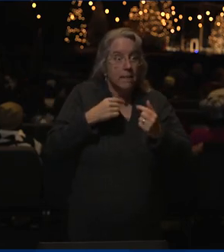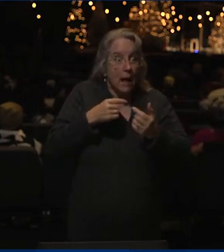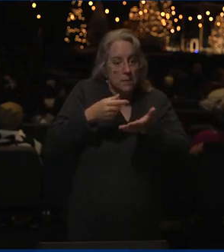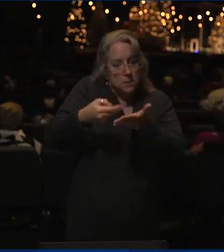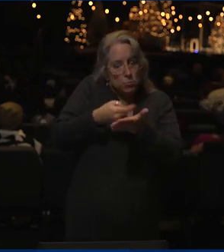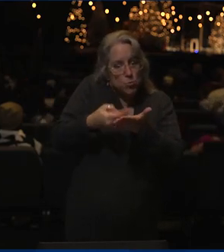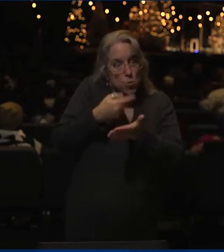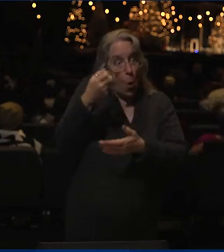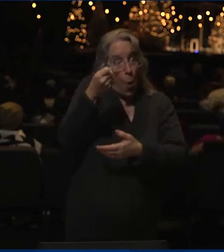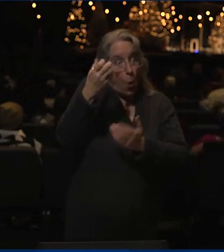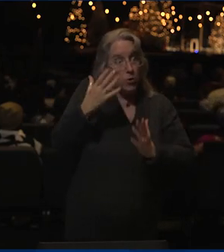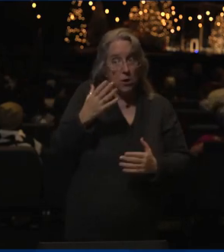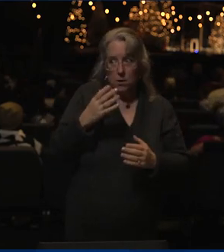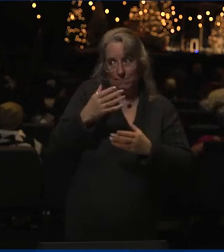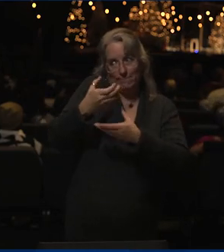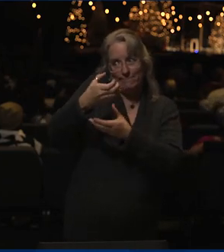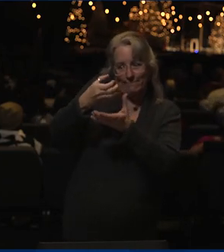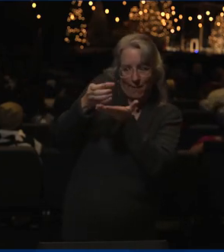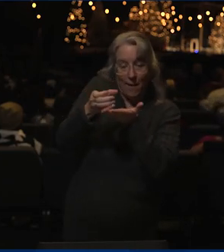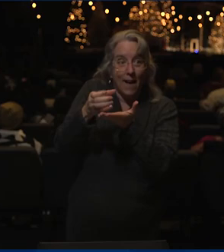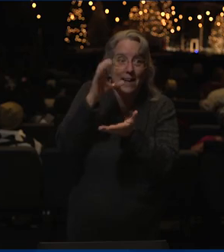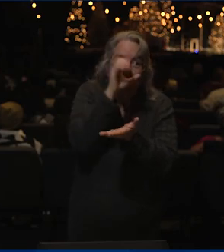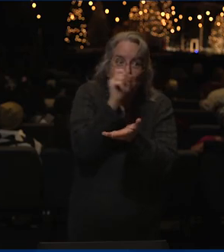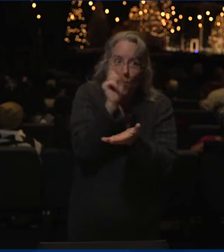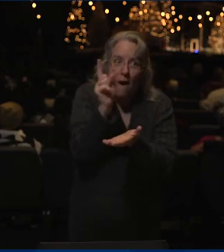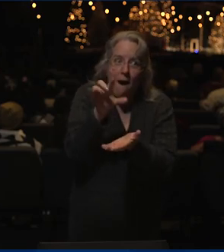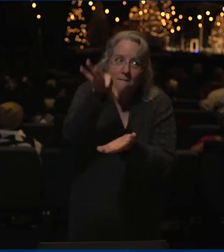treasure. Guess where I found it? Can you guess?